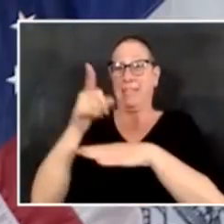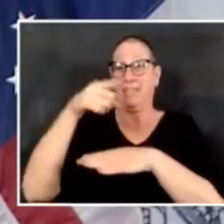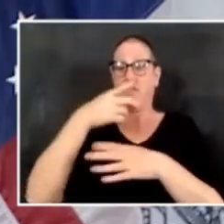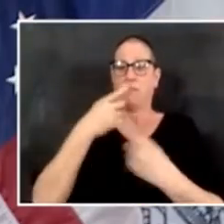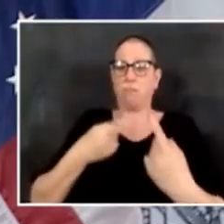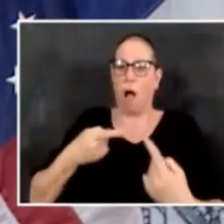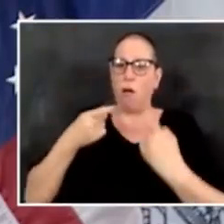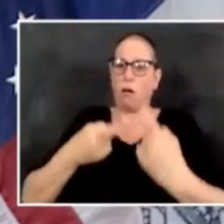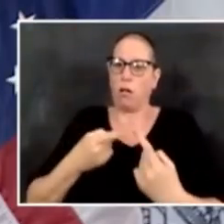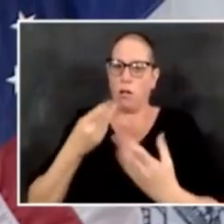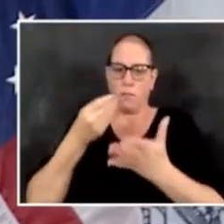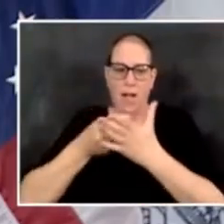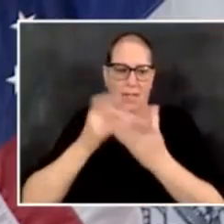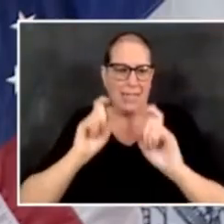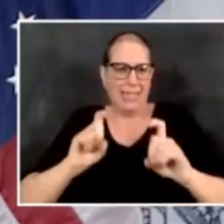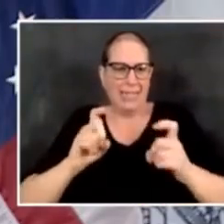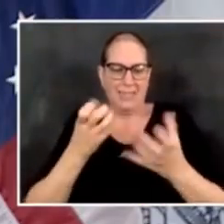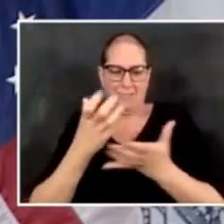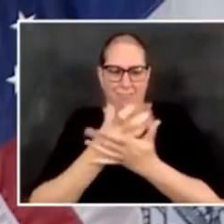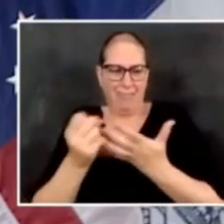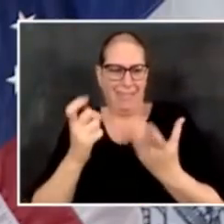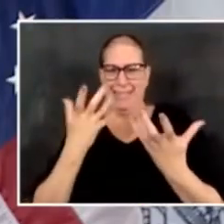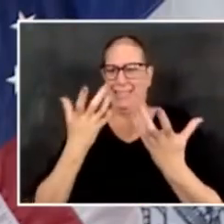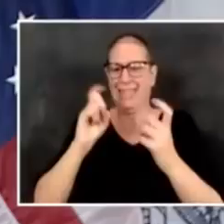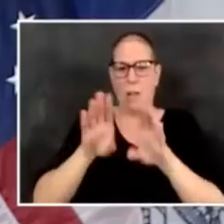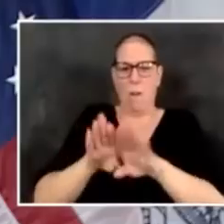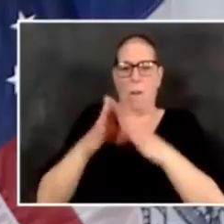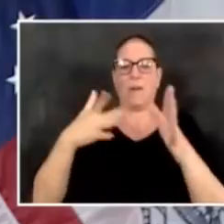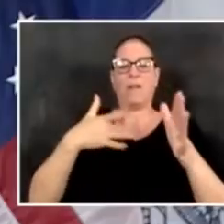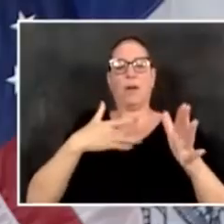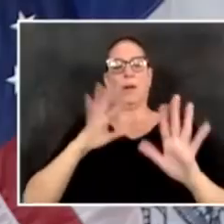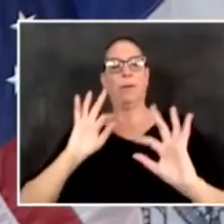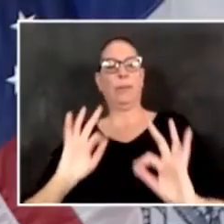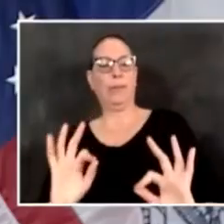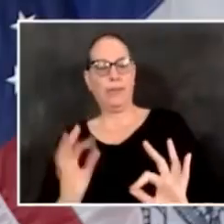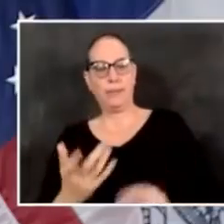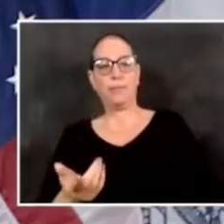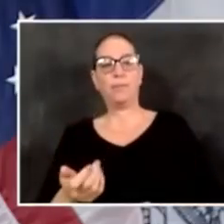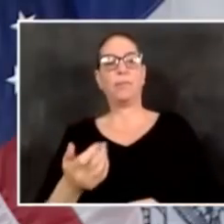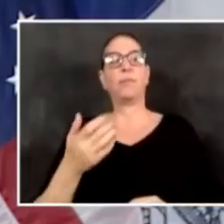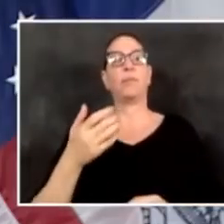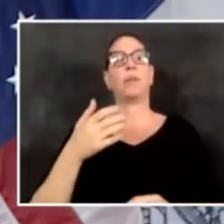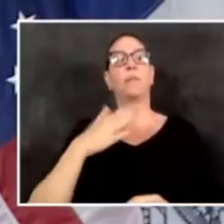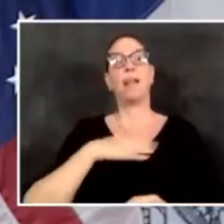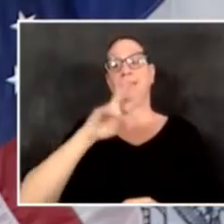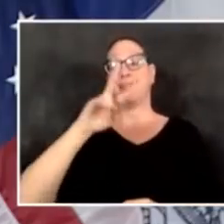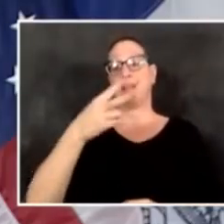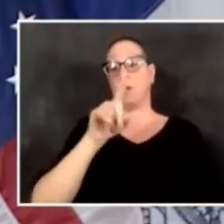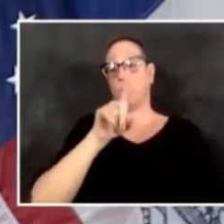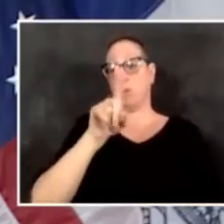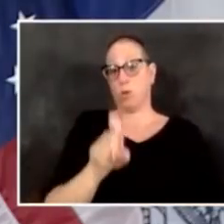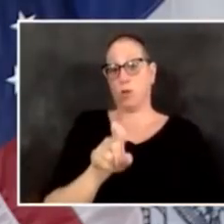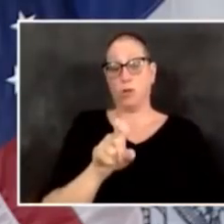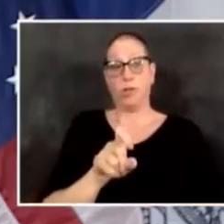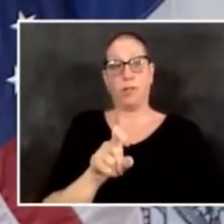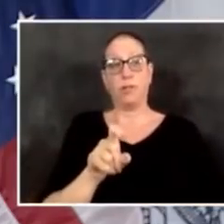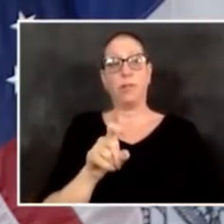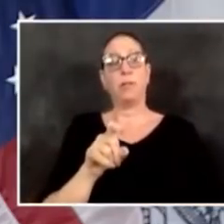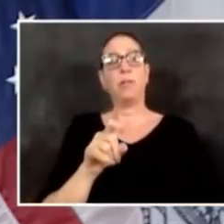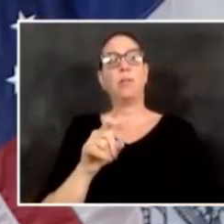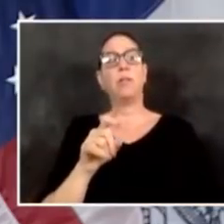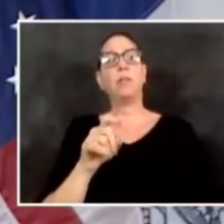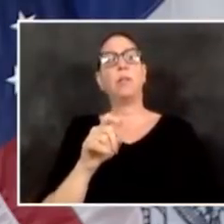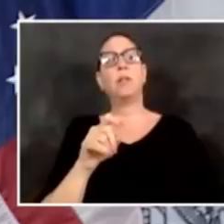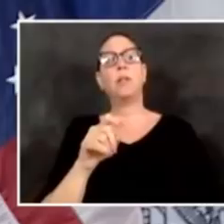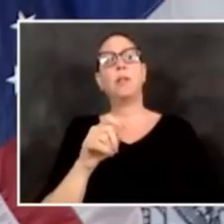and for the police commissioner. I wonder if you can tell us about the attempted rape on that out-of-town nurse. Is she still working on the front lines and